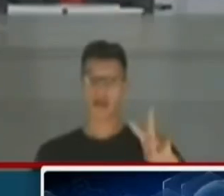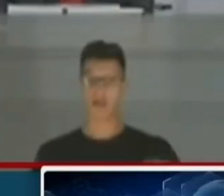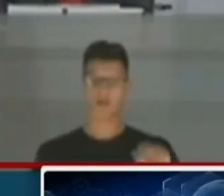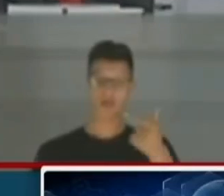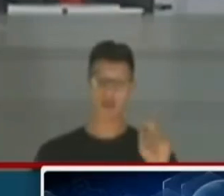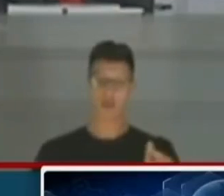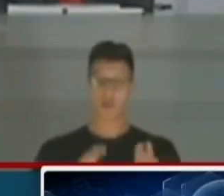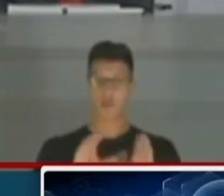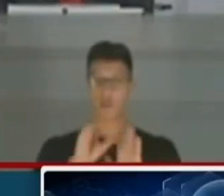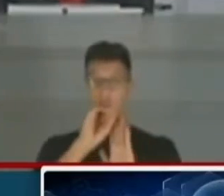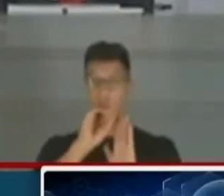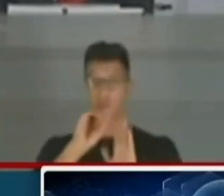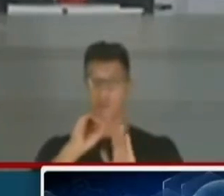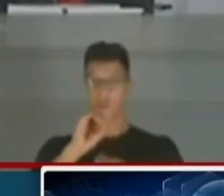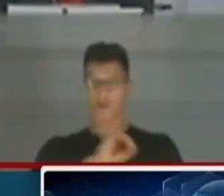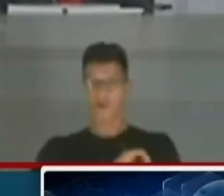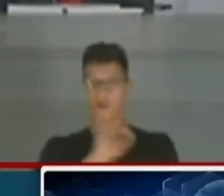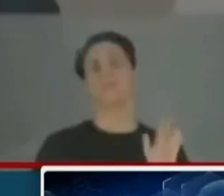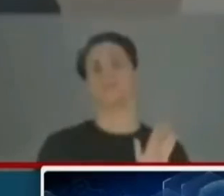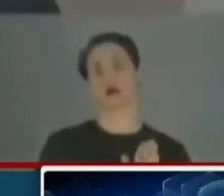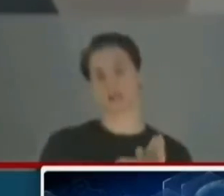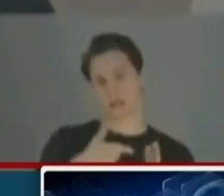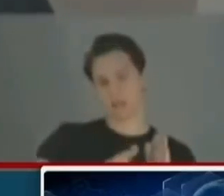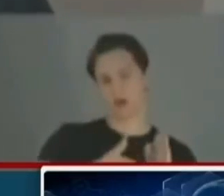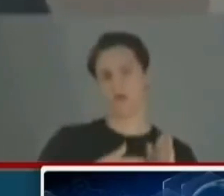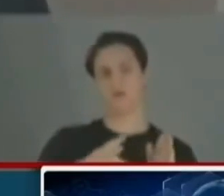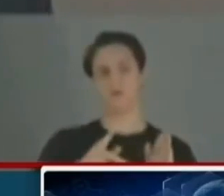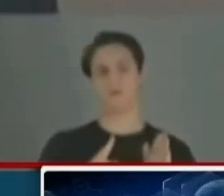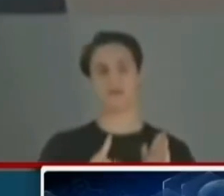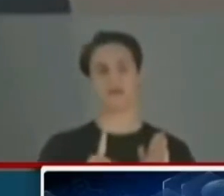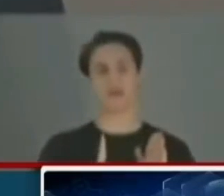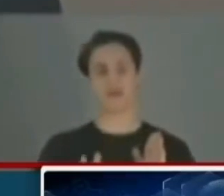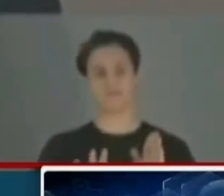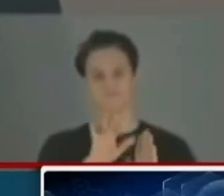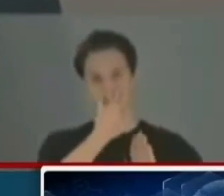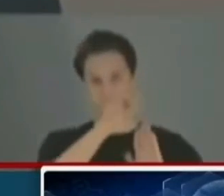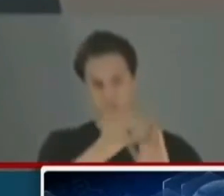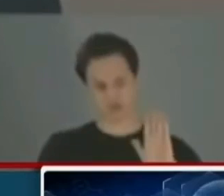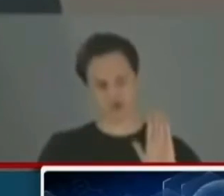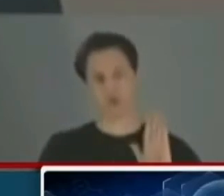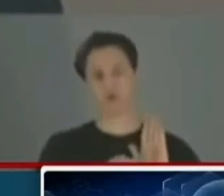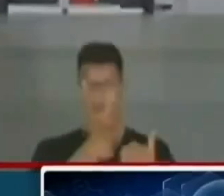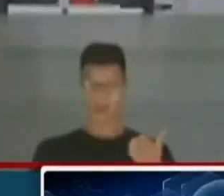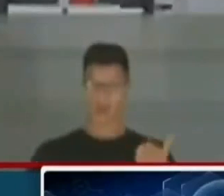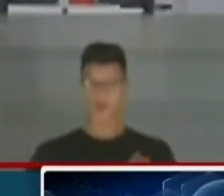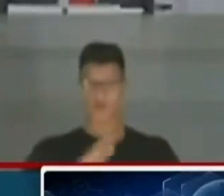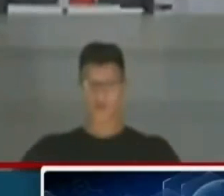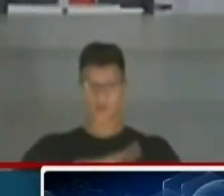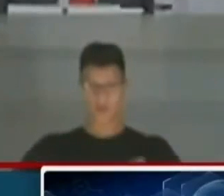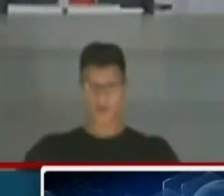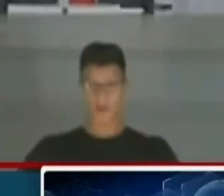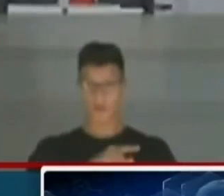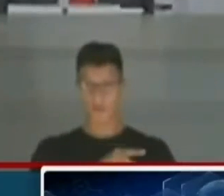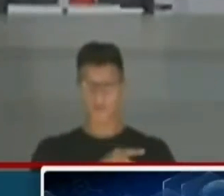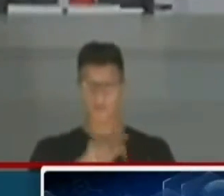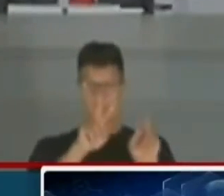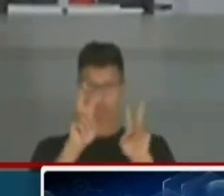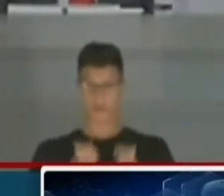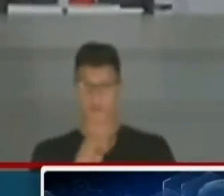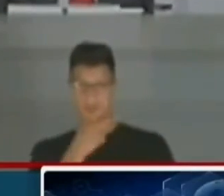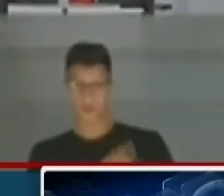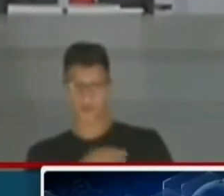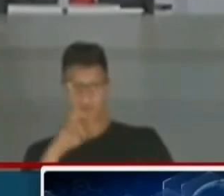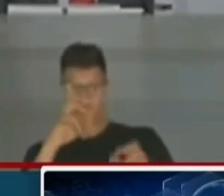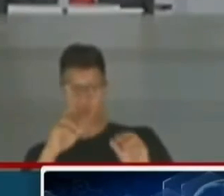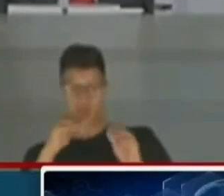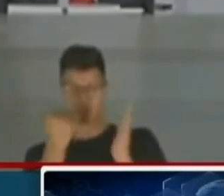numbers of infections and deaths due to the disease were being overdimensioned by governors and mayors without any real proof to back up